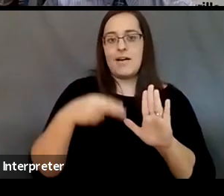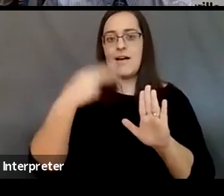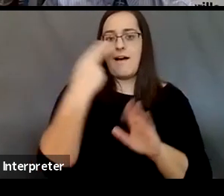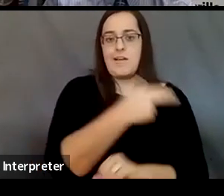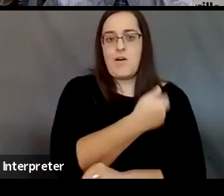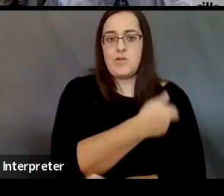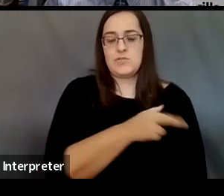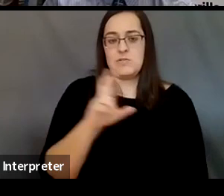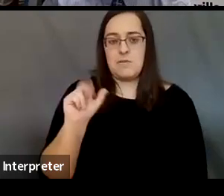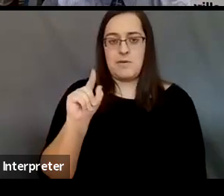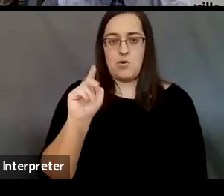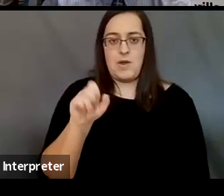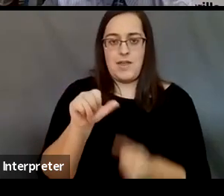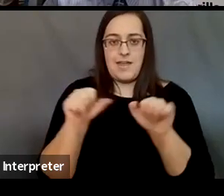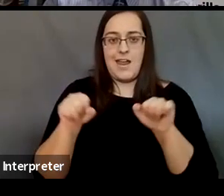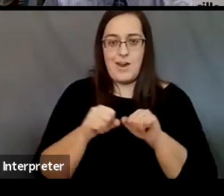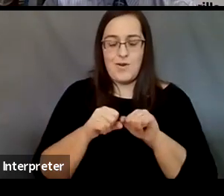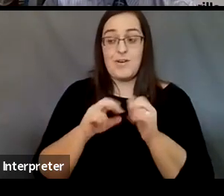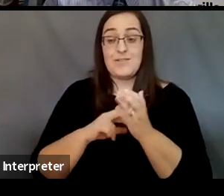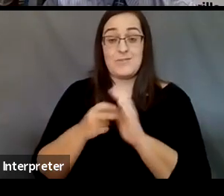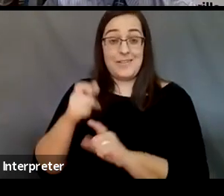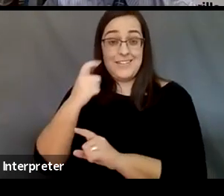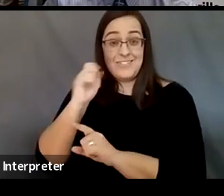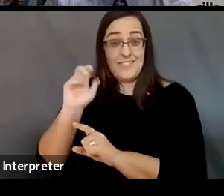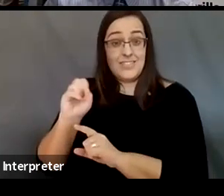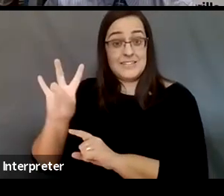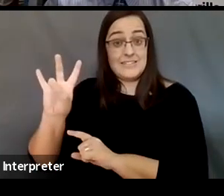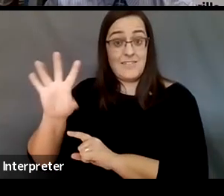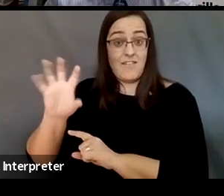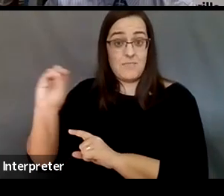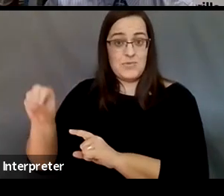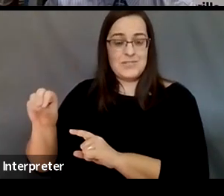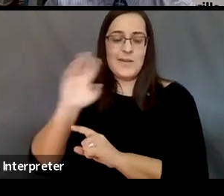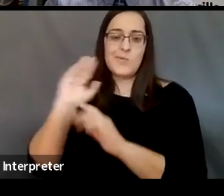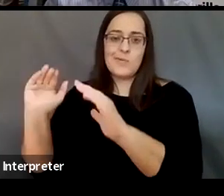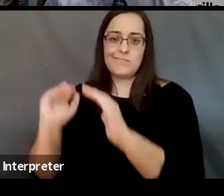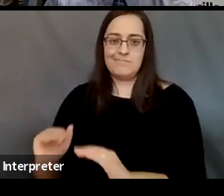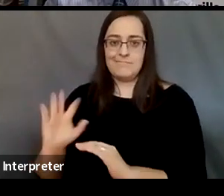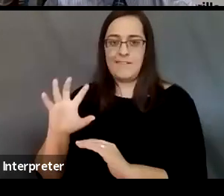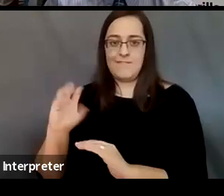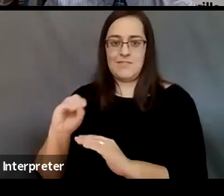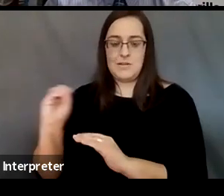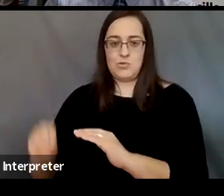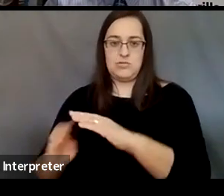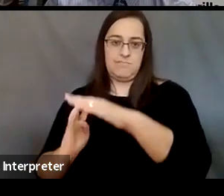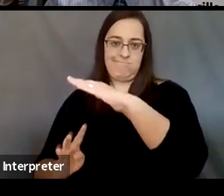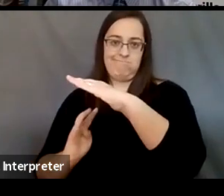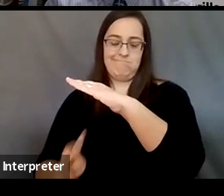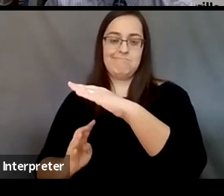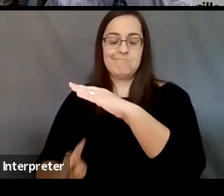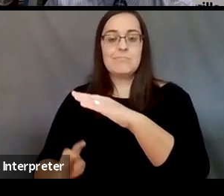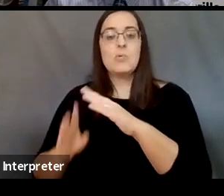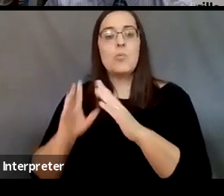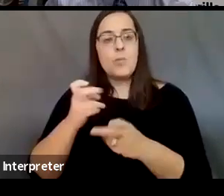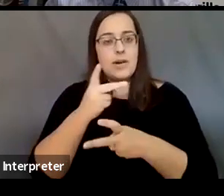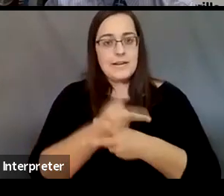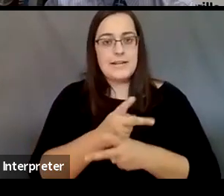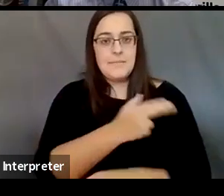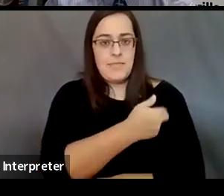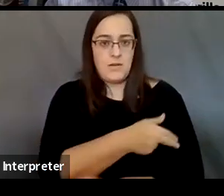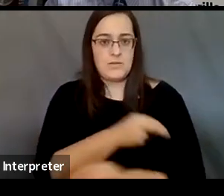those I just listed would go from 75% down to 50%. So that's why it's very important for us to all do our part to keep that hospitalization rate